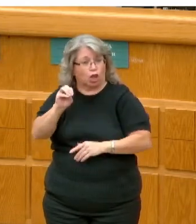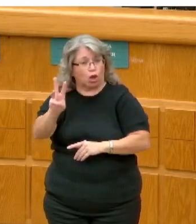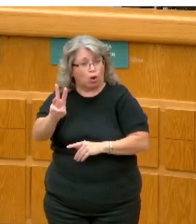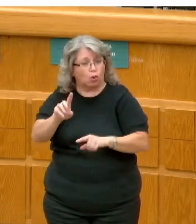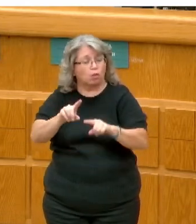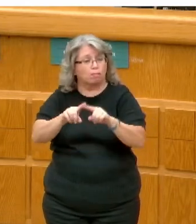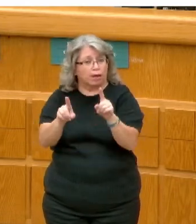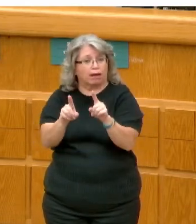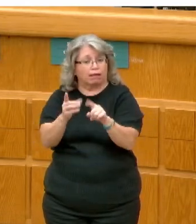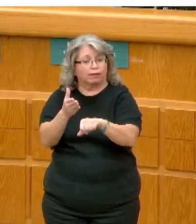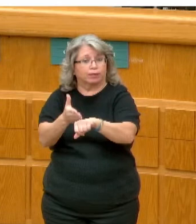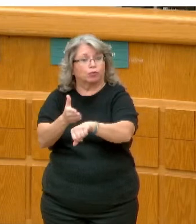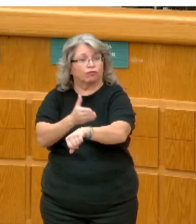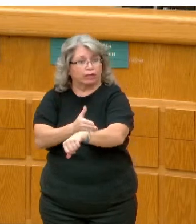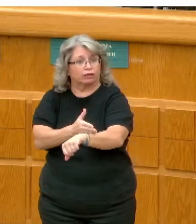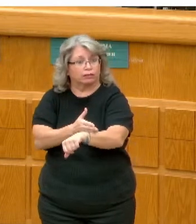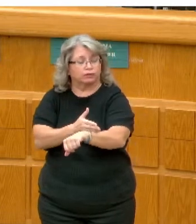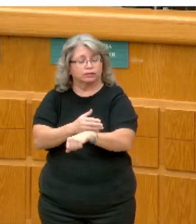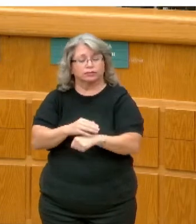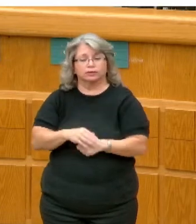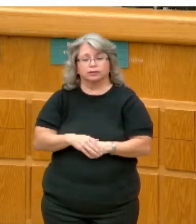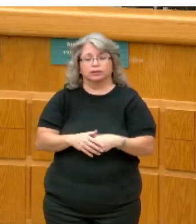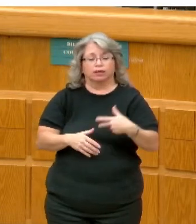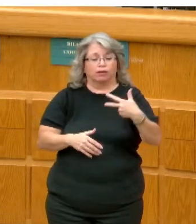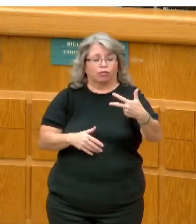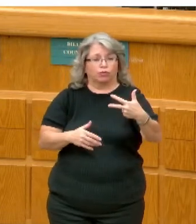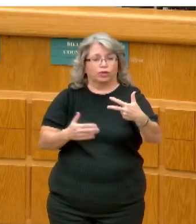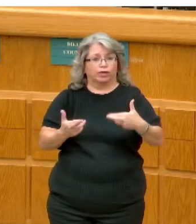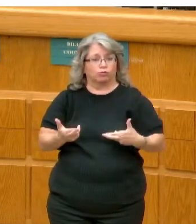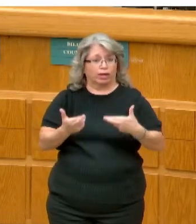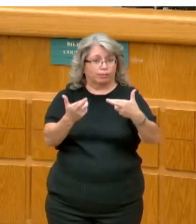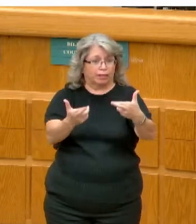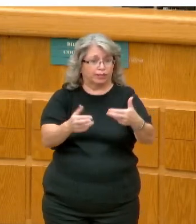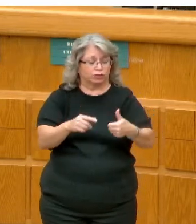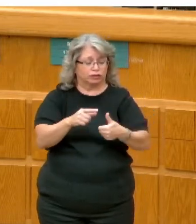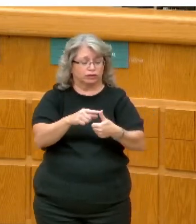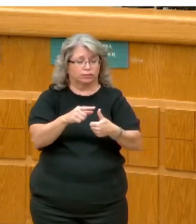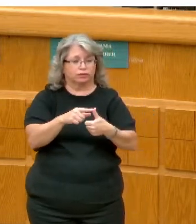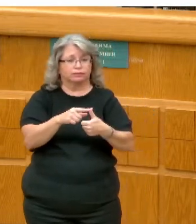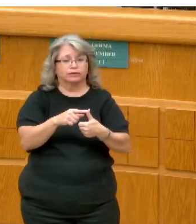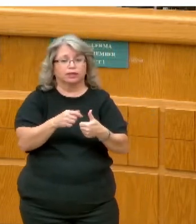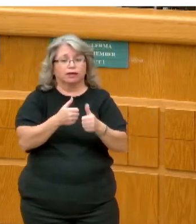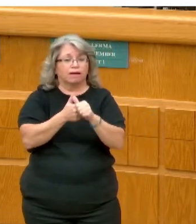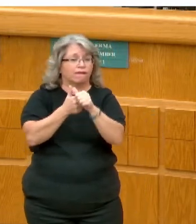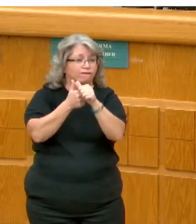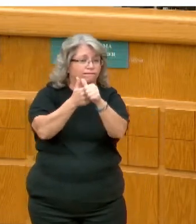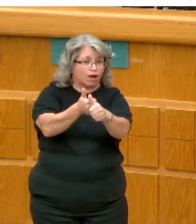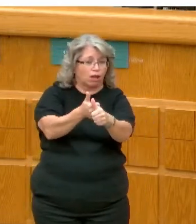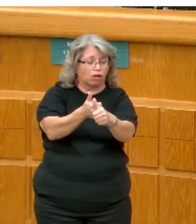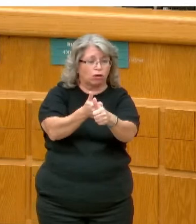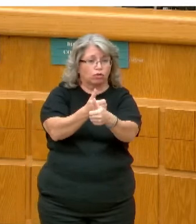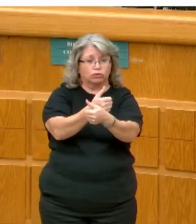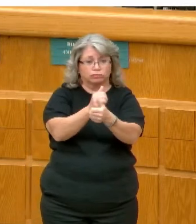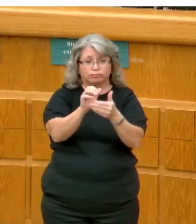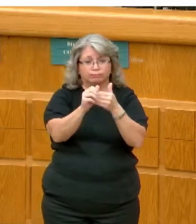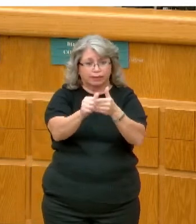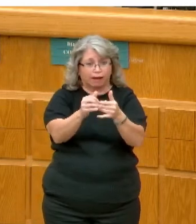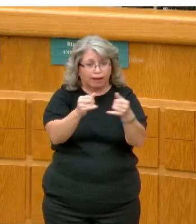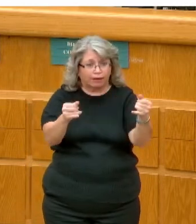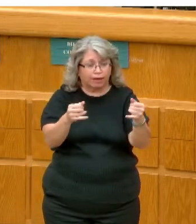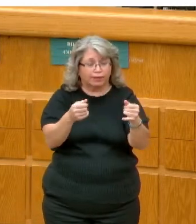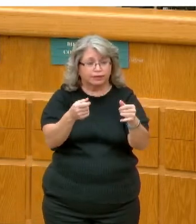we have some recommendations, and that's generally follow the guidelines of the local public health department as well as